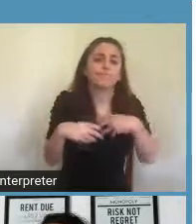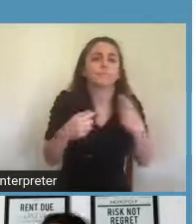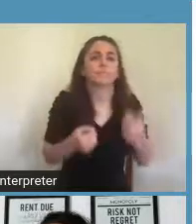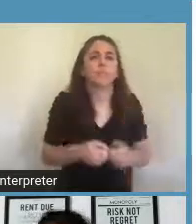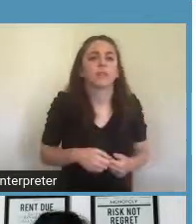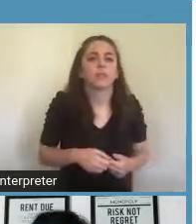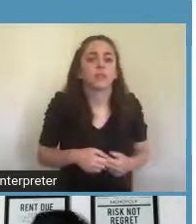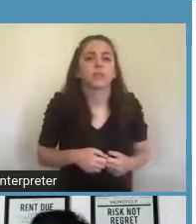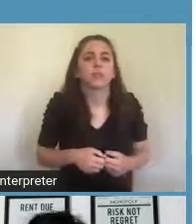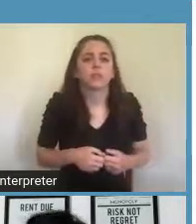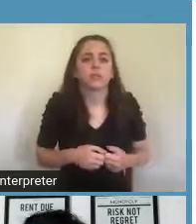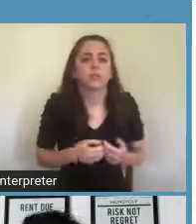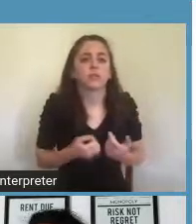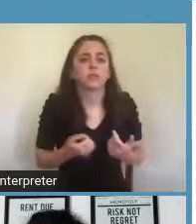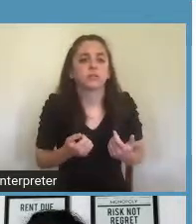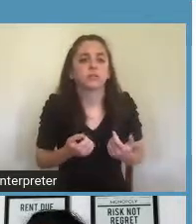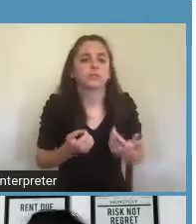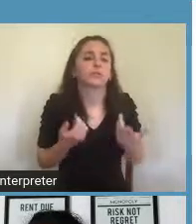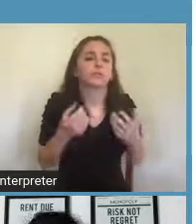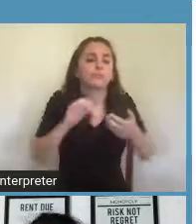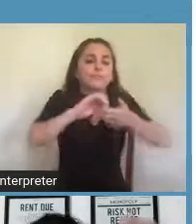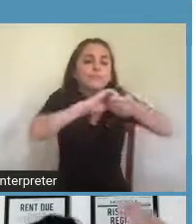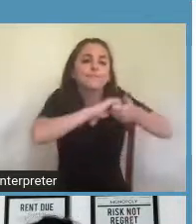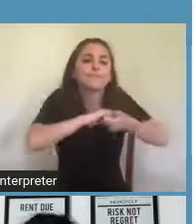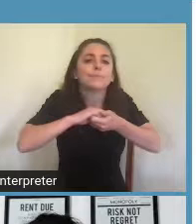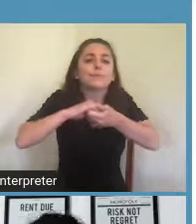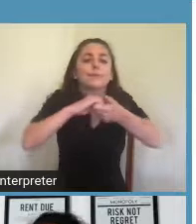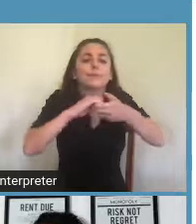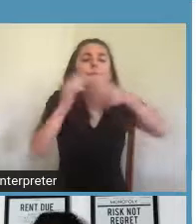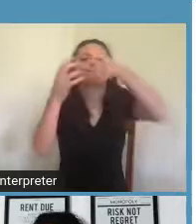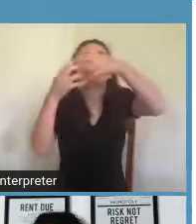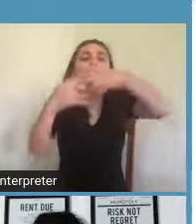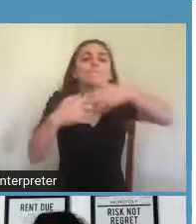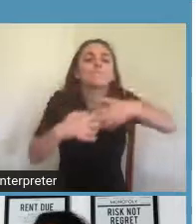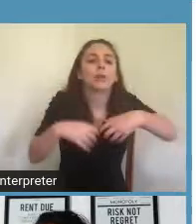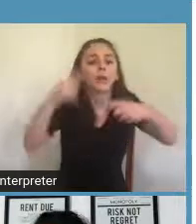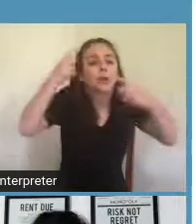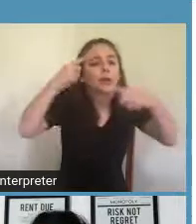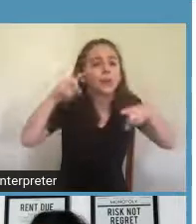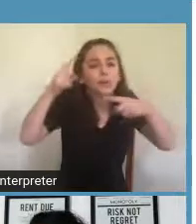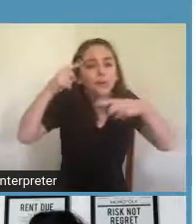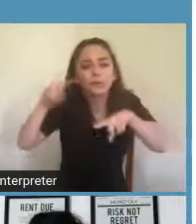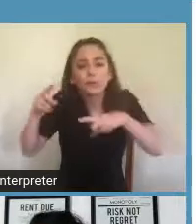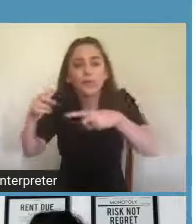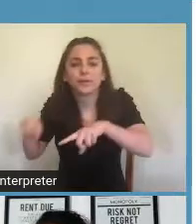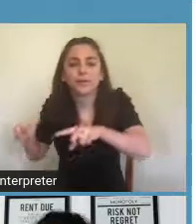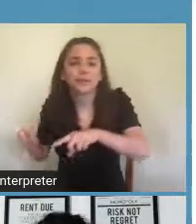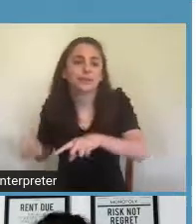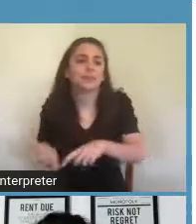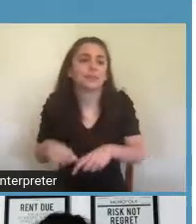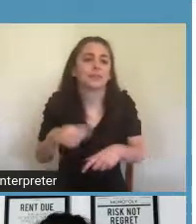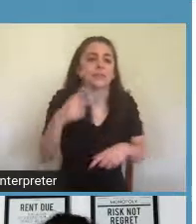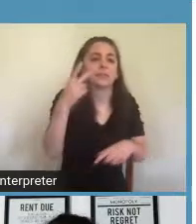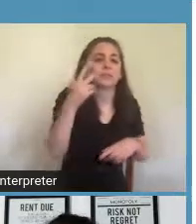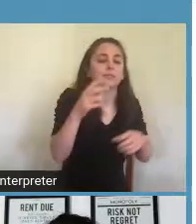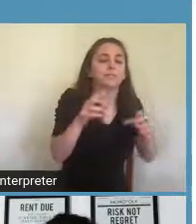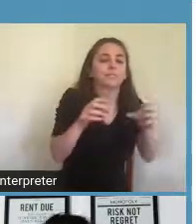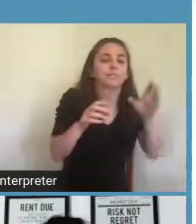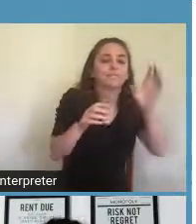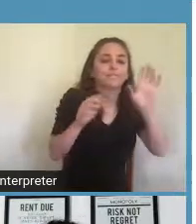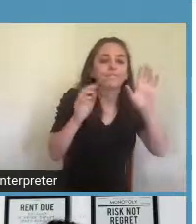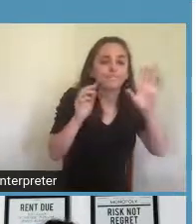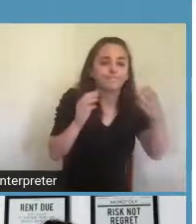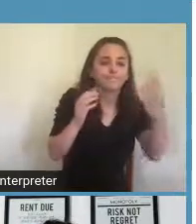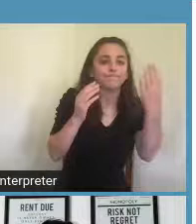efficiently with our partners on that 2-story column outline that